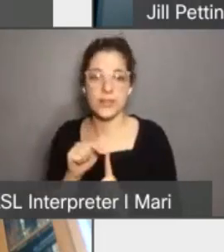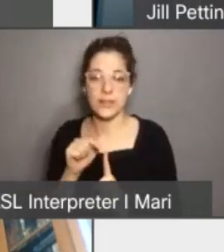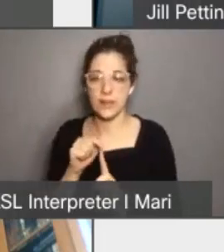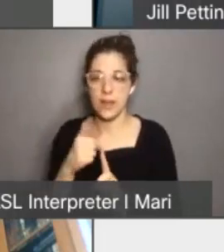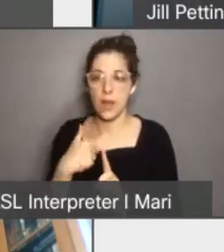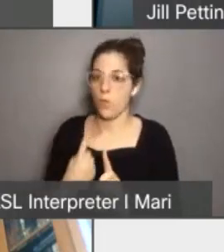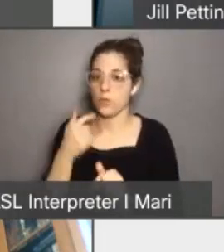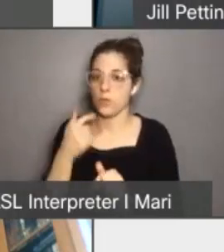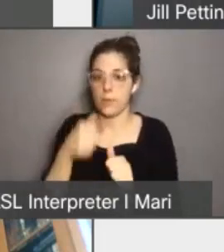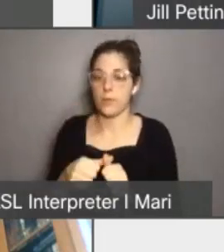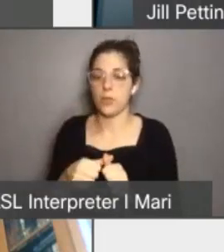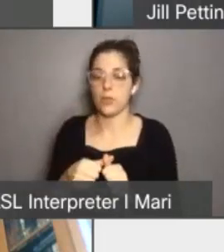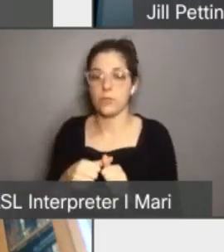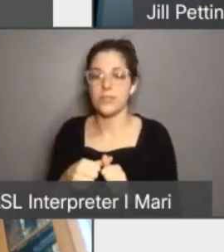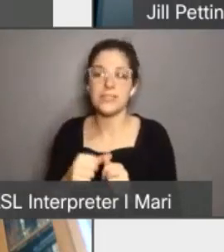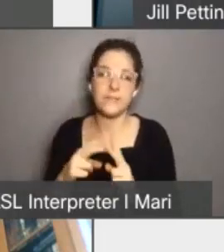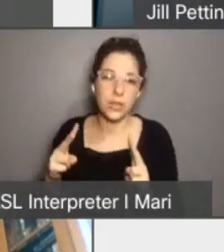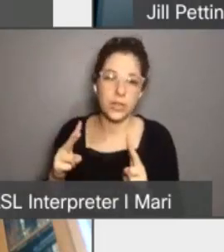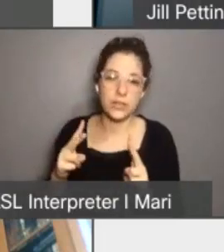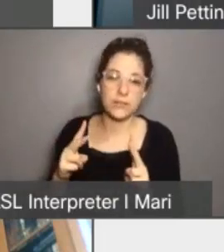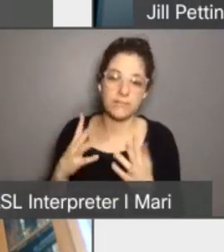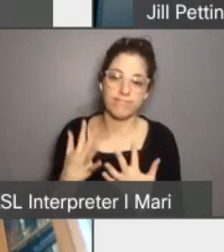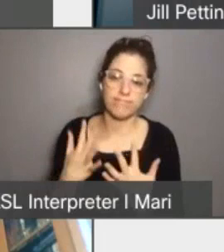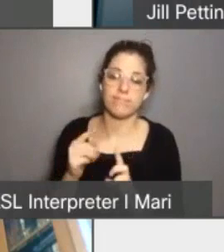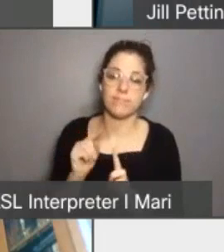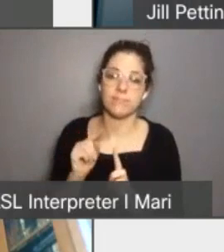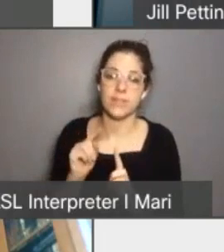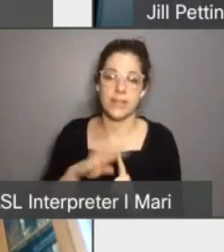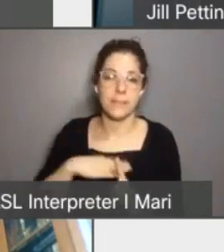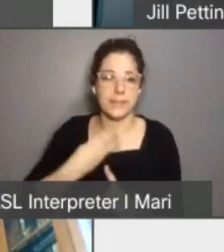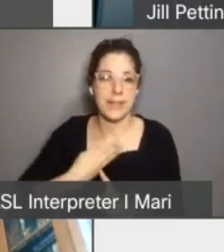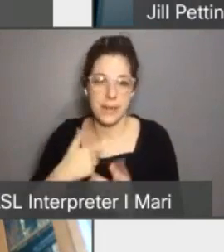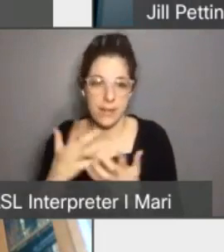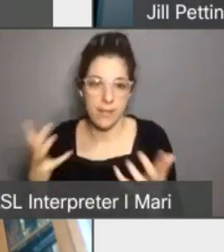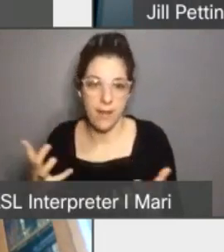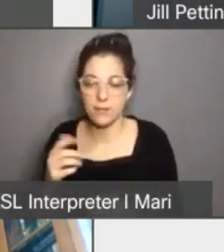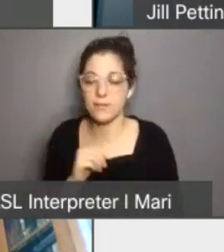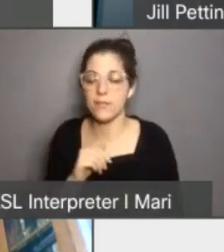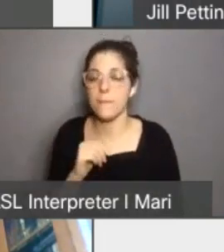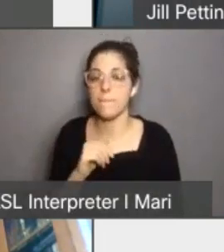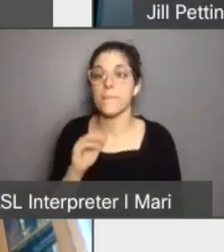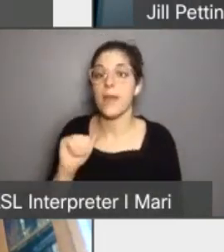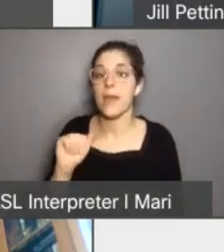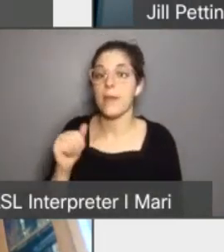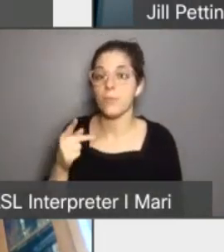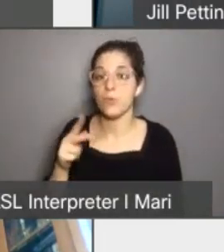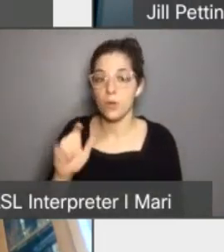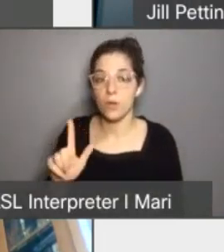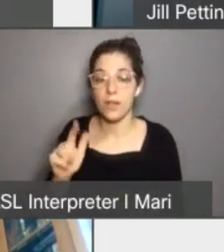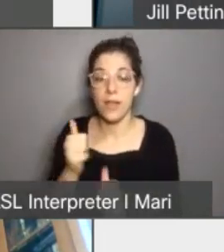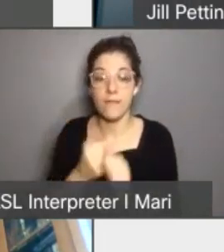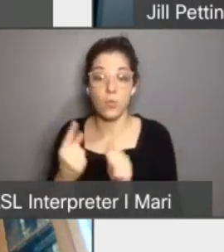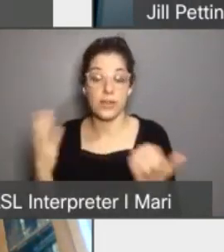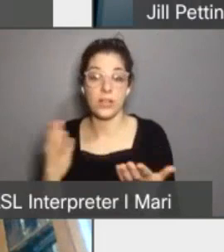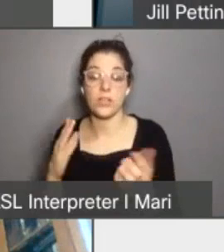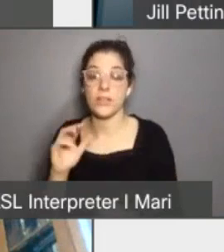always remember, and this is very sad. And also kind of upsets me greatly when I see this. April, everyone here is like, oh yeah,